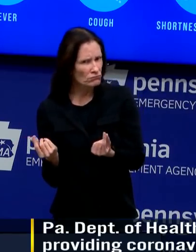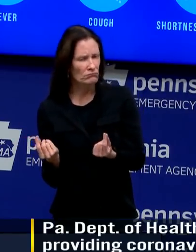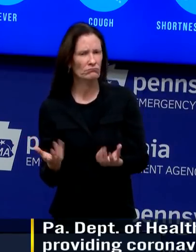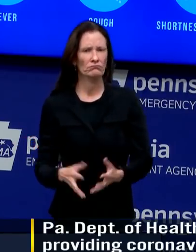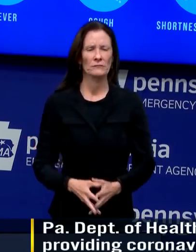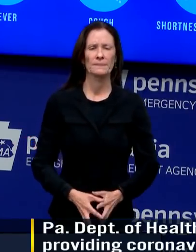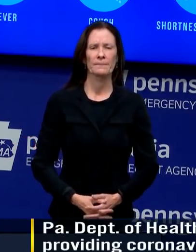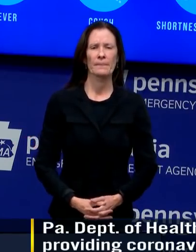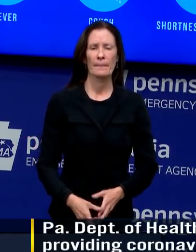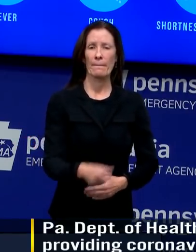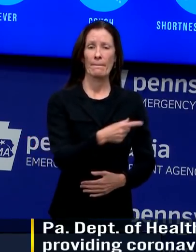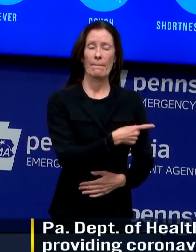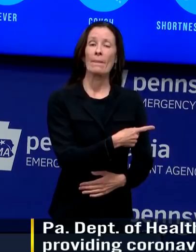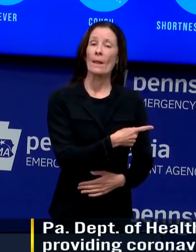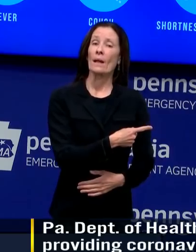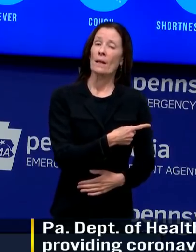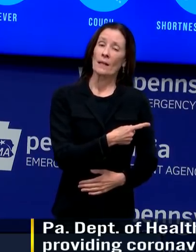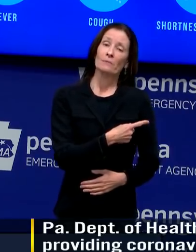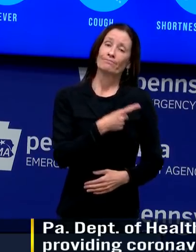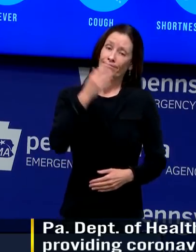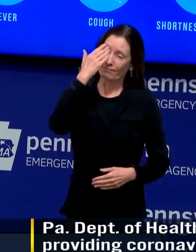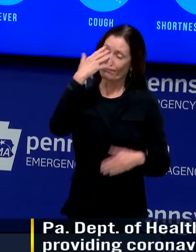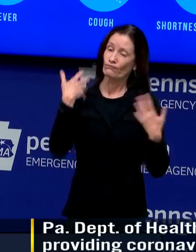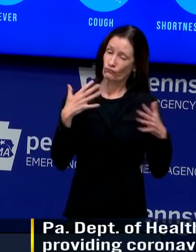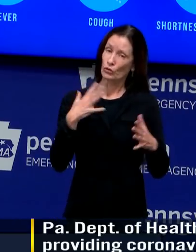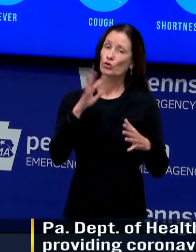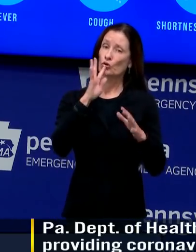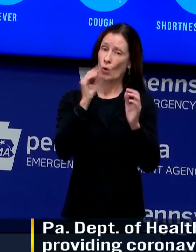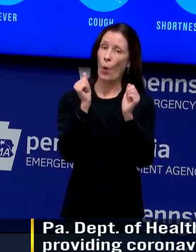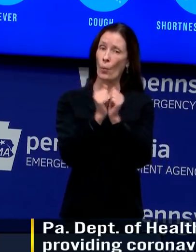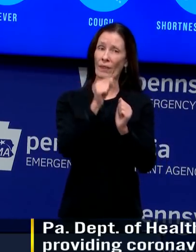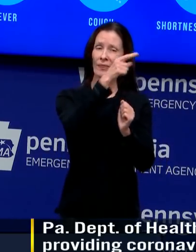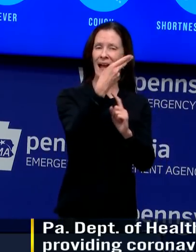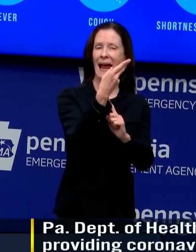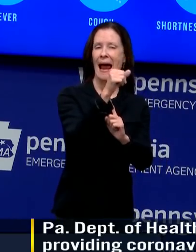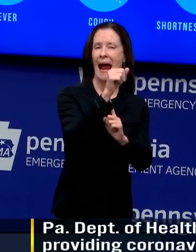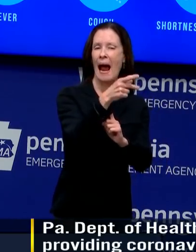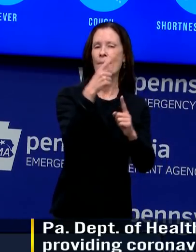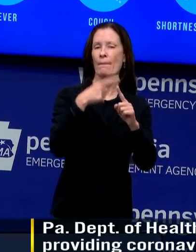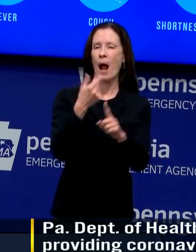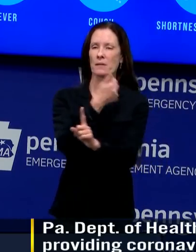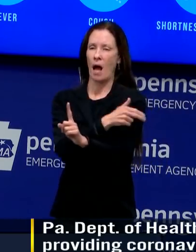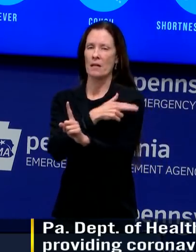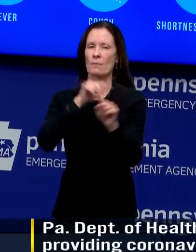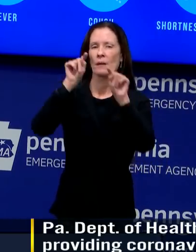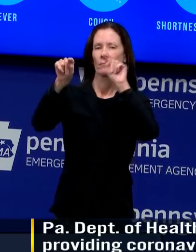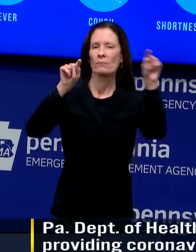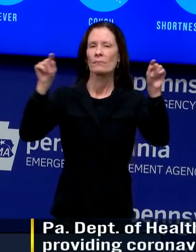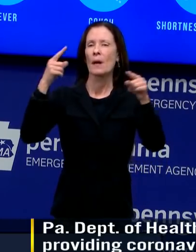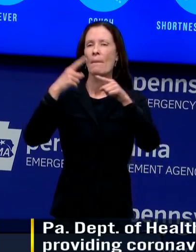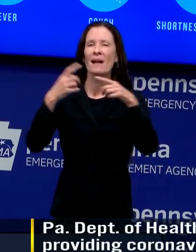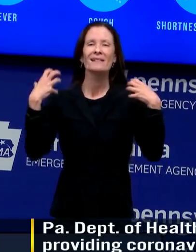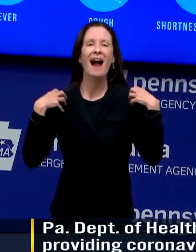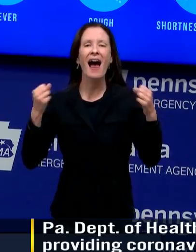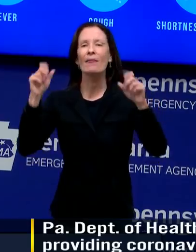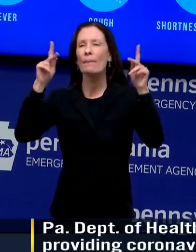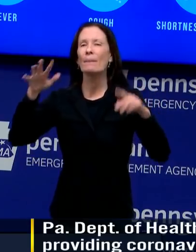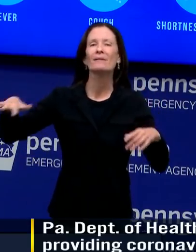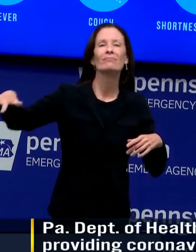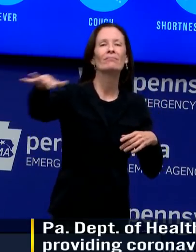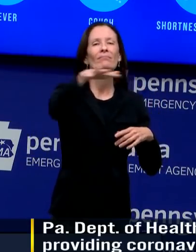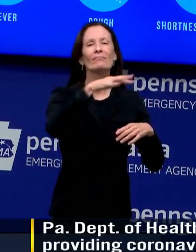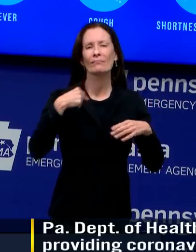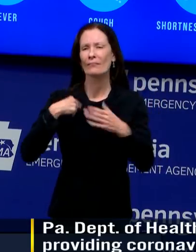well as a number of different health systems and hospitals about when would be the right time to allow